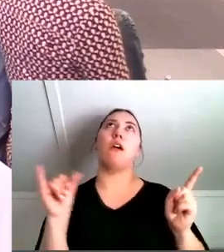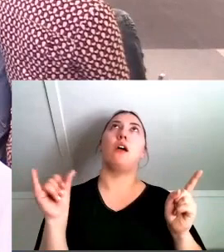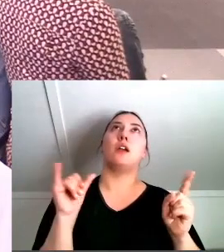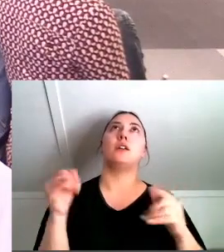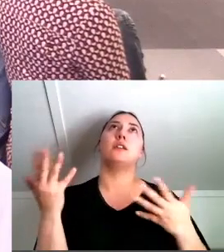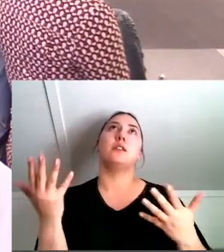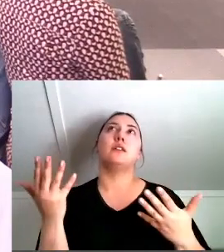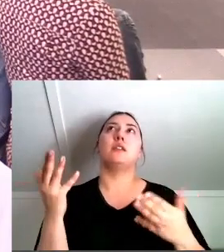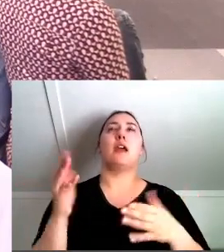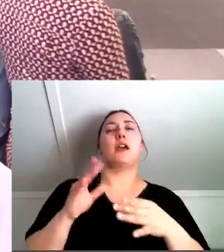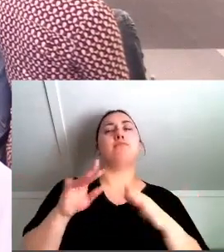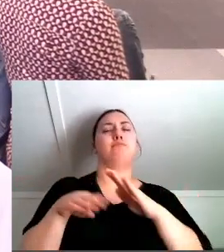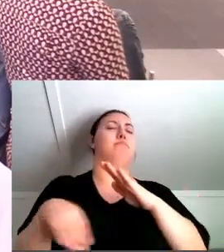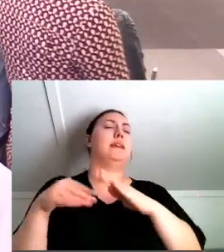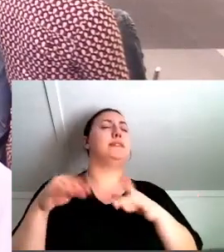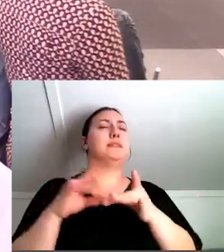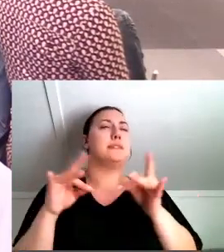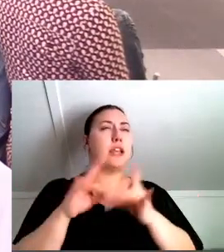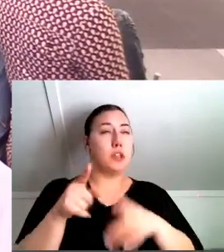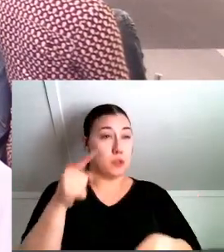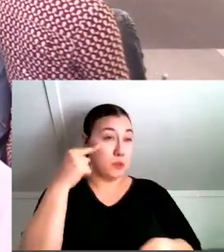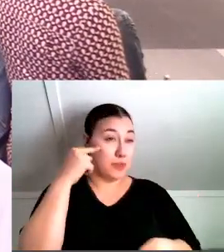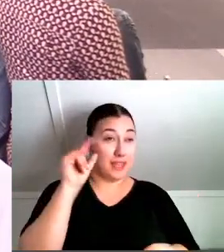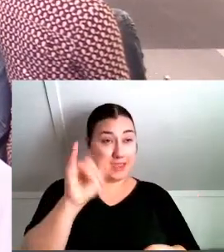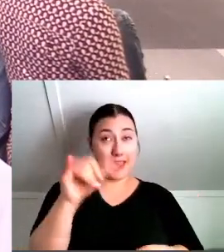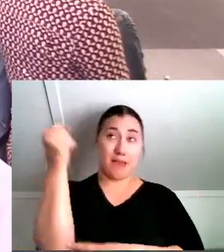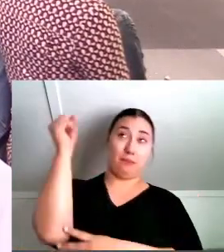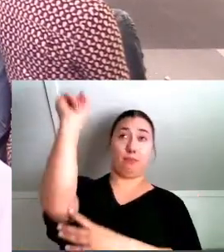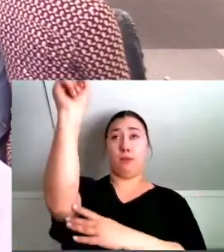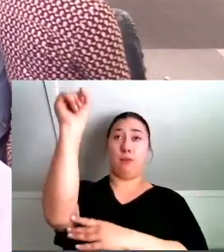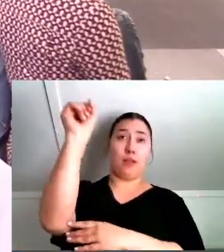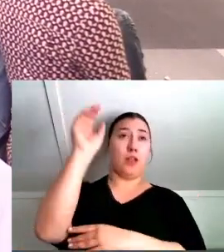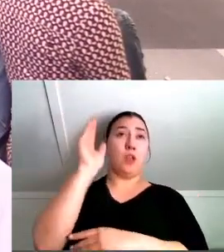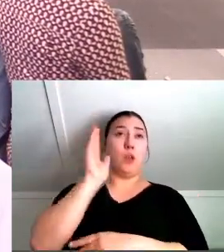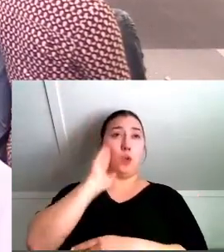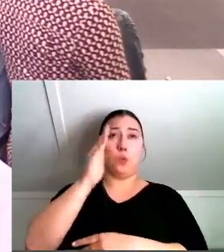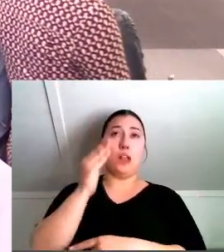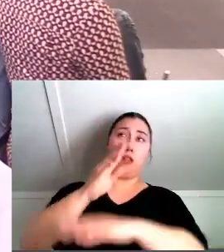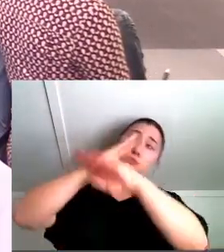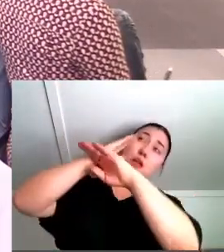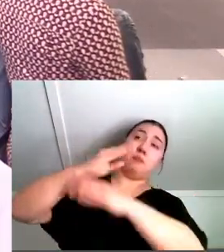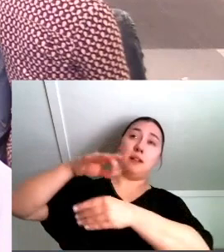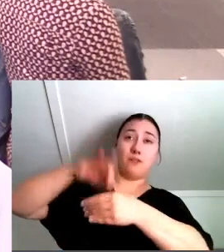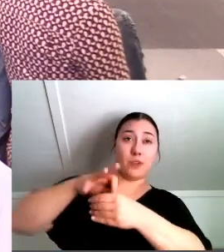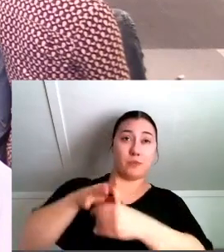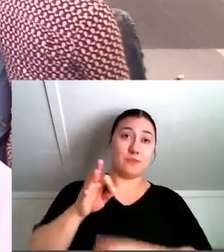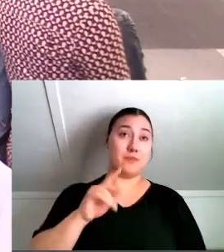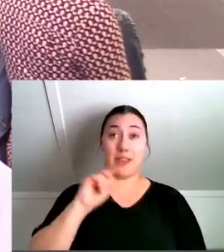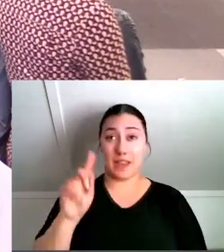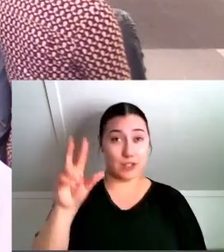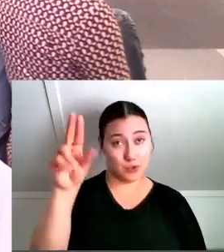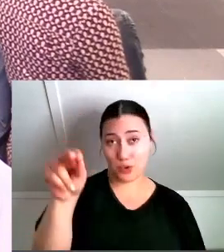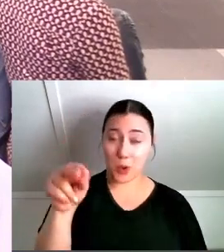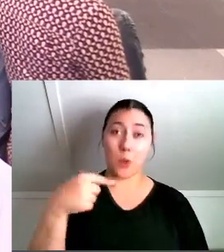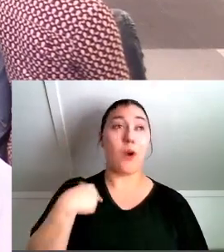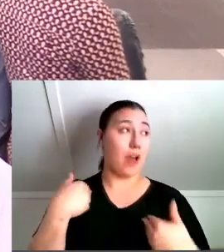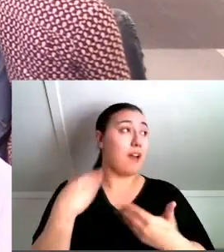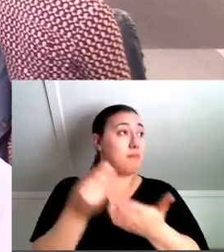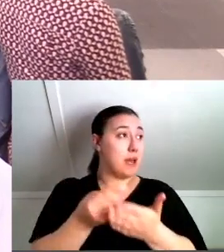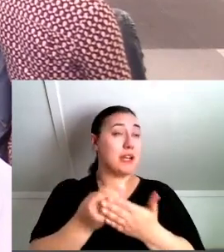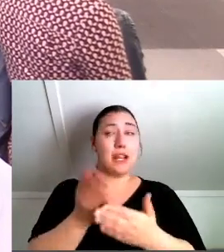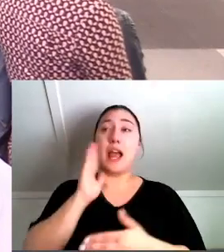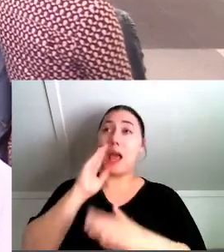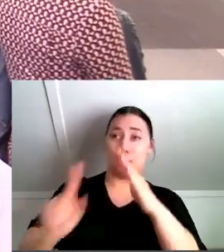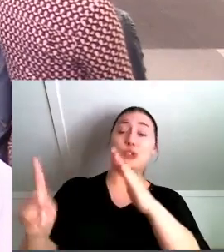saying, do you think this poll tax is gonna keep me from voting? The answer is no, because I have money and I'm gonna show up and I'm gonna